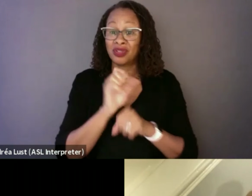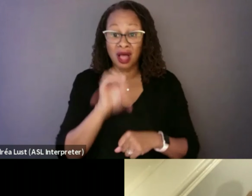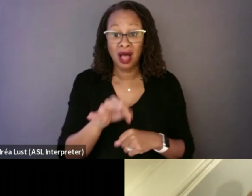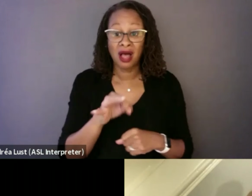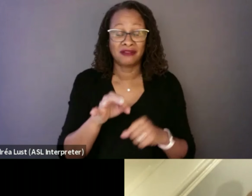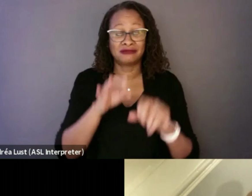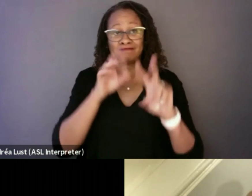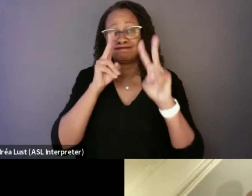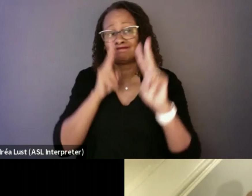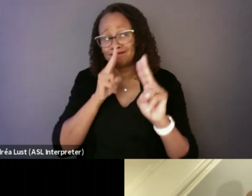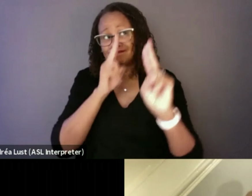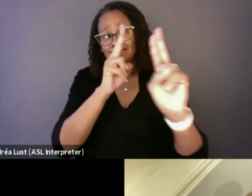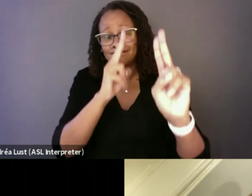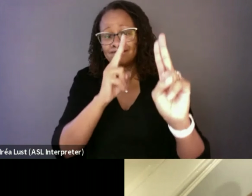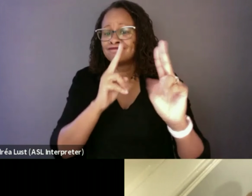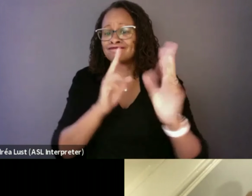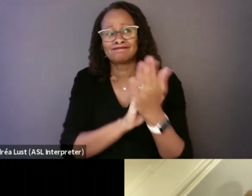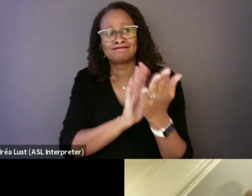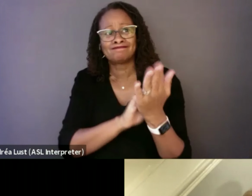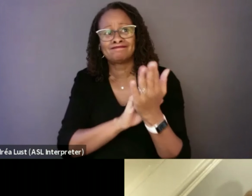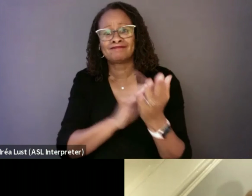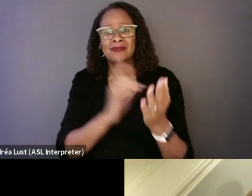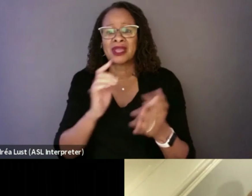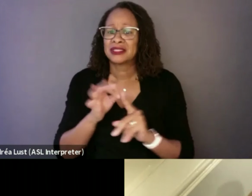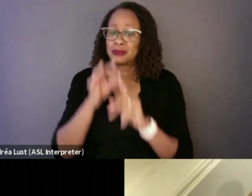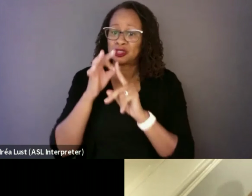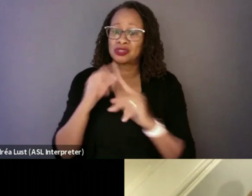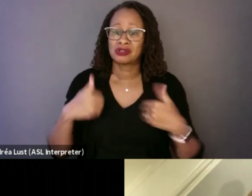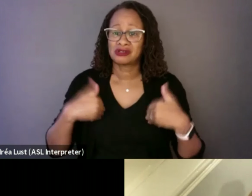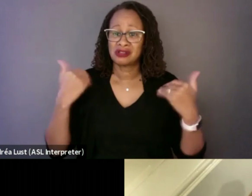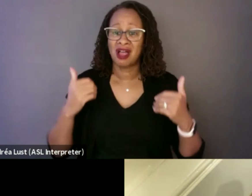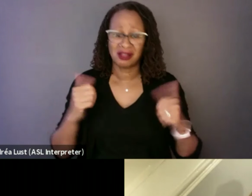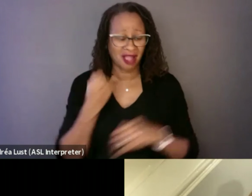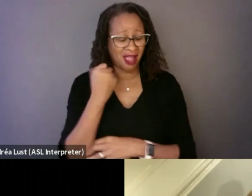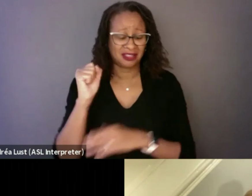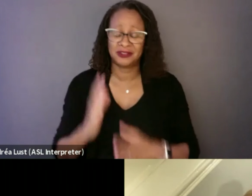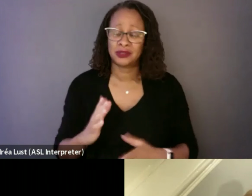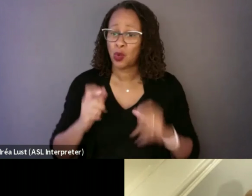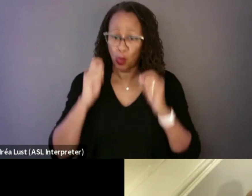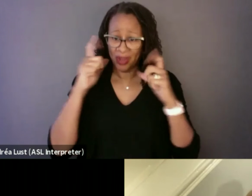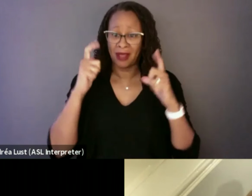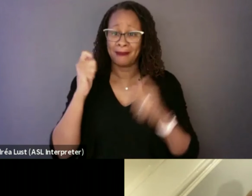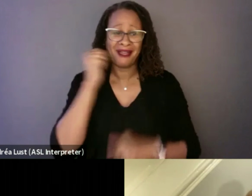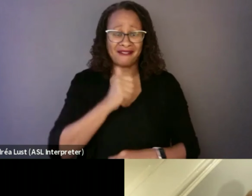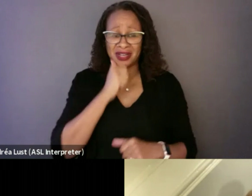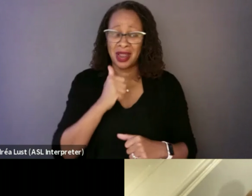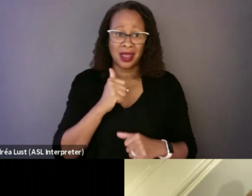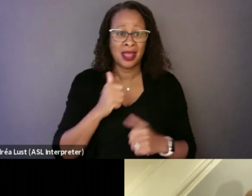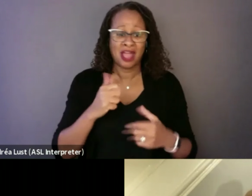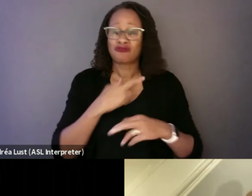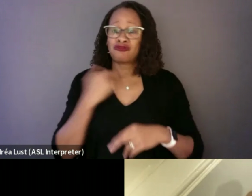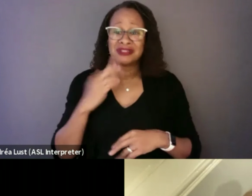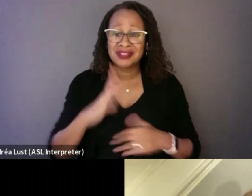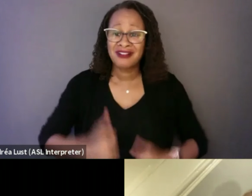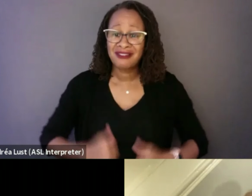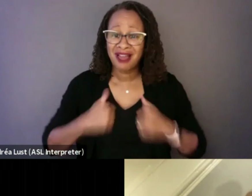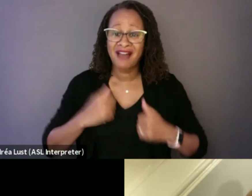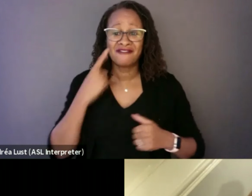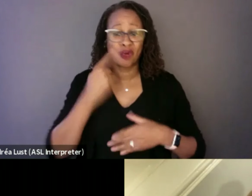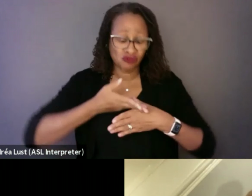admiration for the, especially the young activists who gets up every day, put their lives on the line for rights